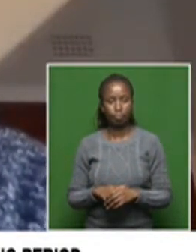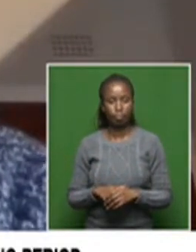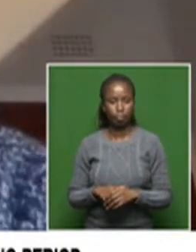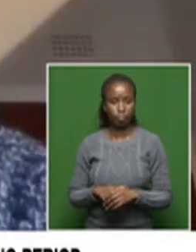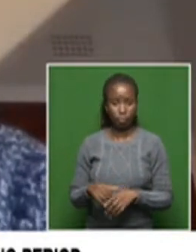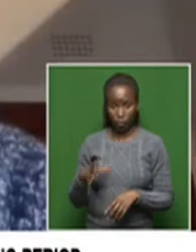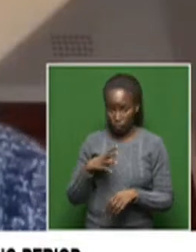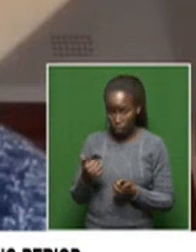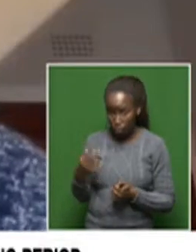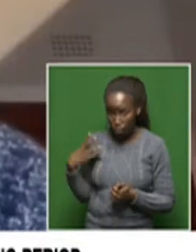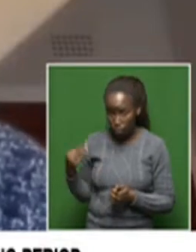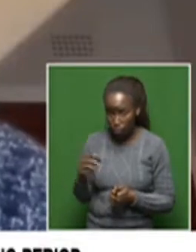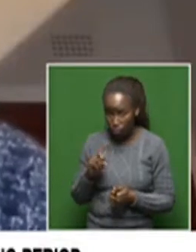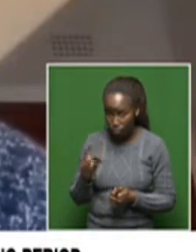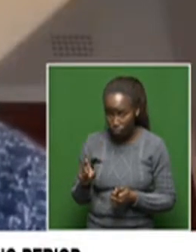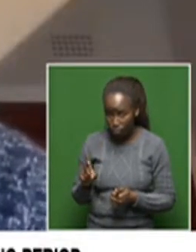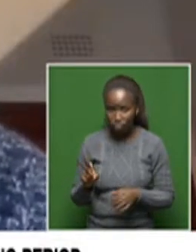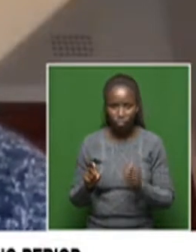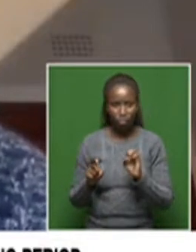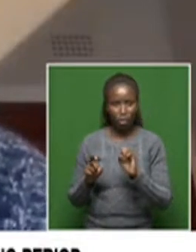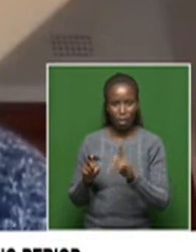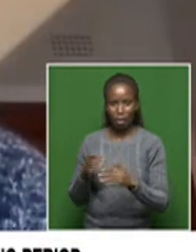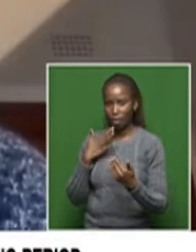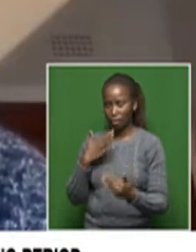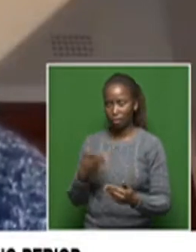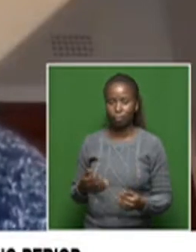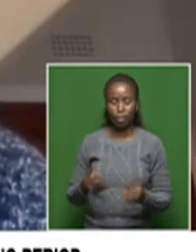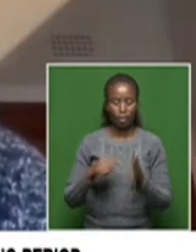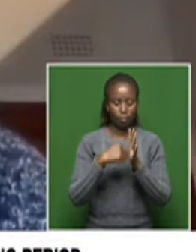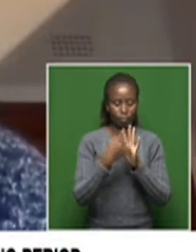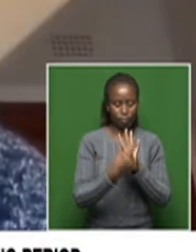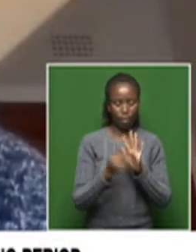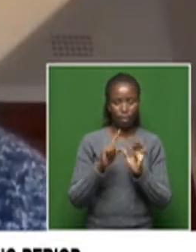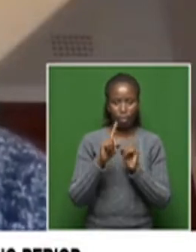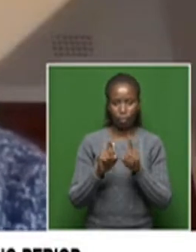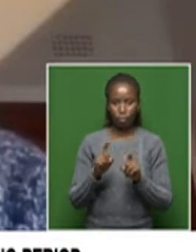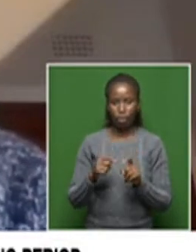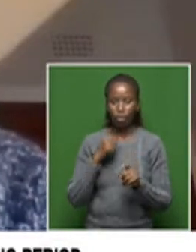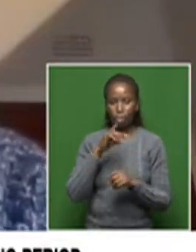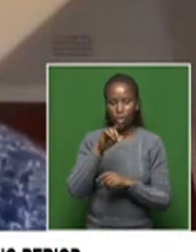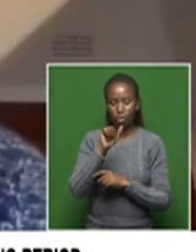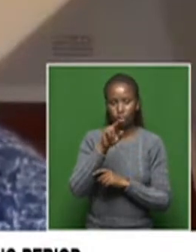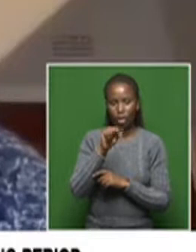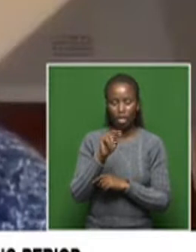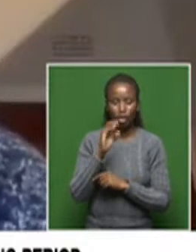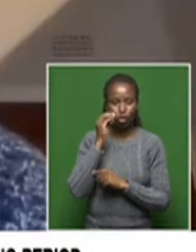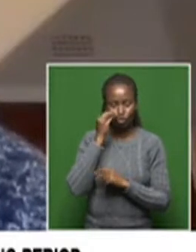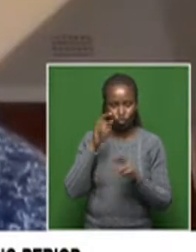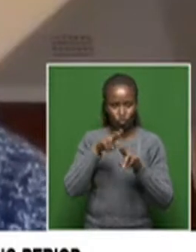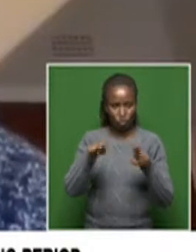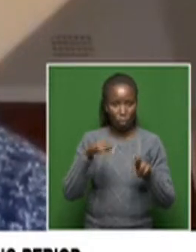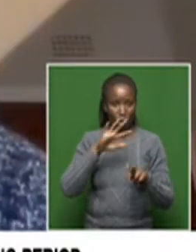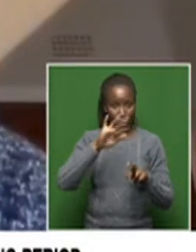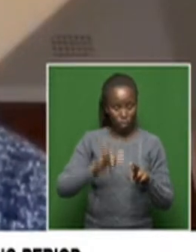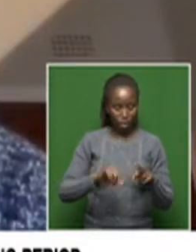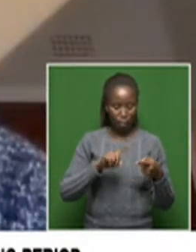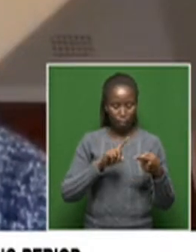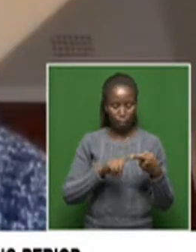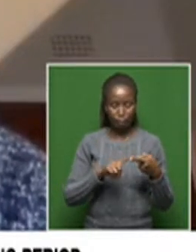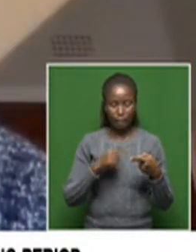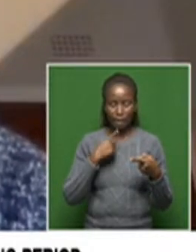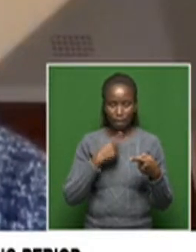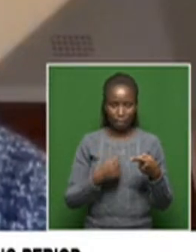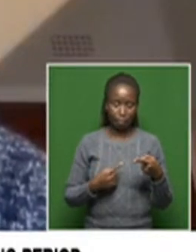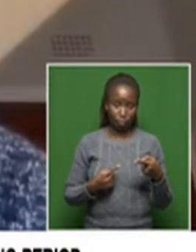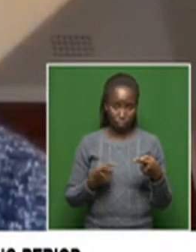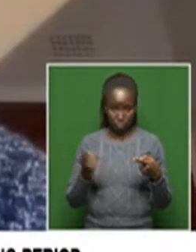So is that okay, Minister? Thank you. So then I have questions from Dan Hawker at Newsroom Africa. Can